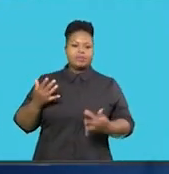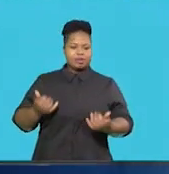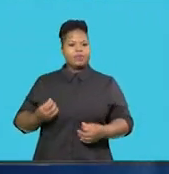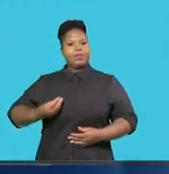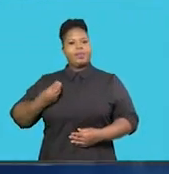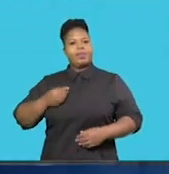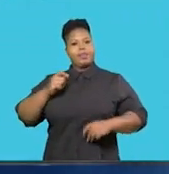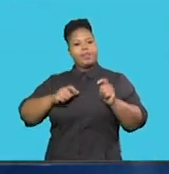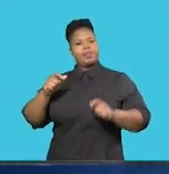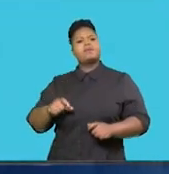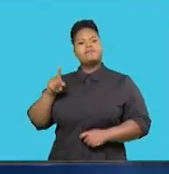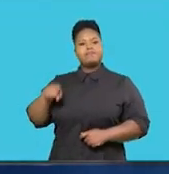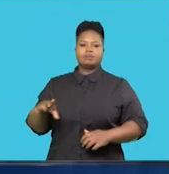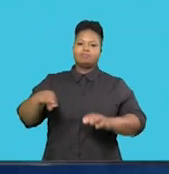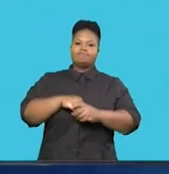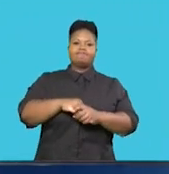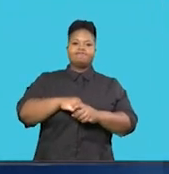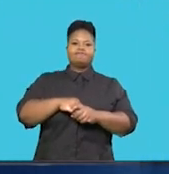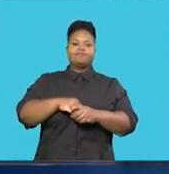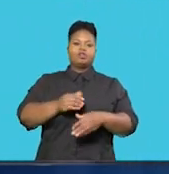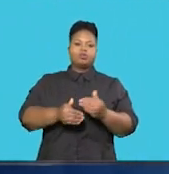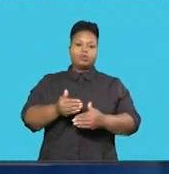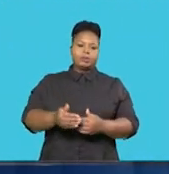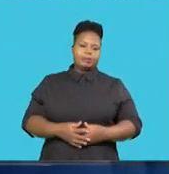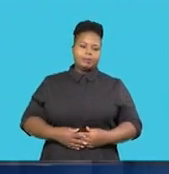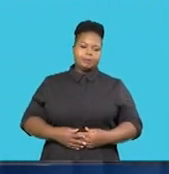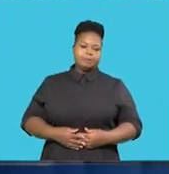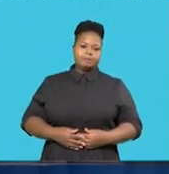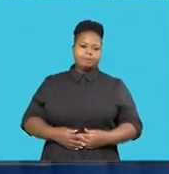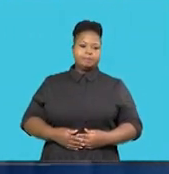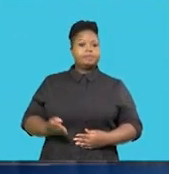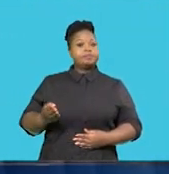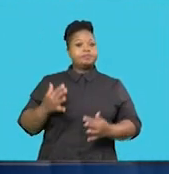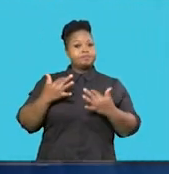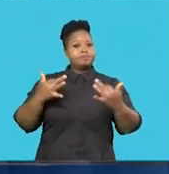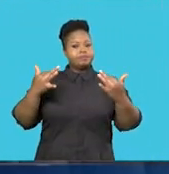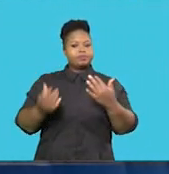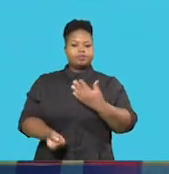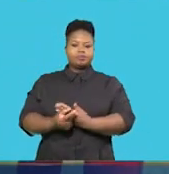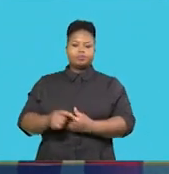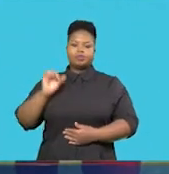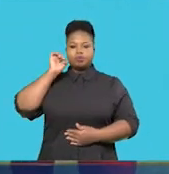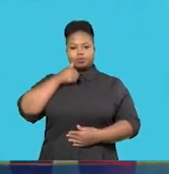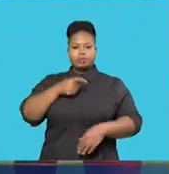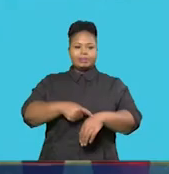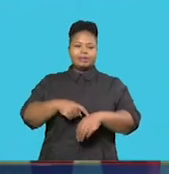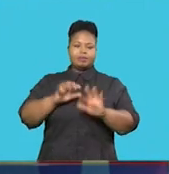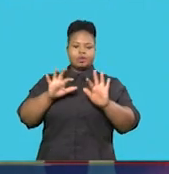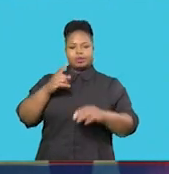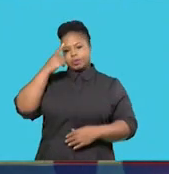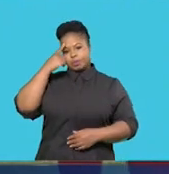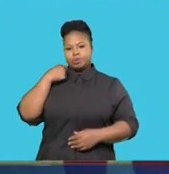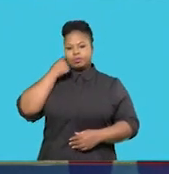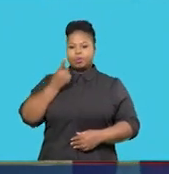young people should be really involved in this process. Lo msitho uza kubanjwa ngomso wokuqala ngentsimbi yeshumi